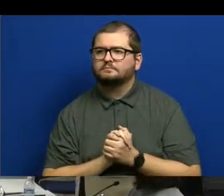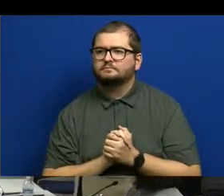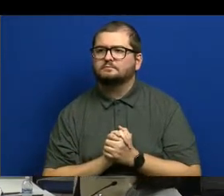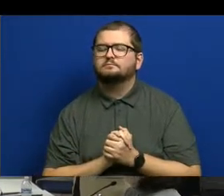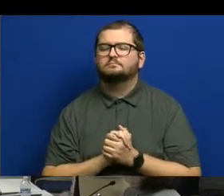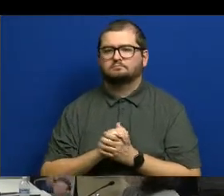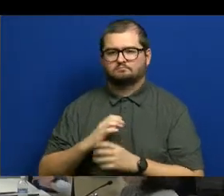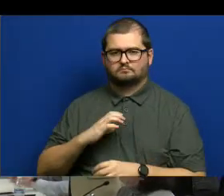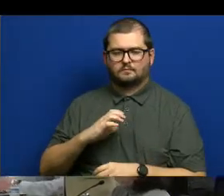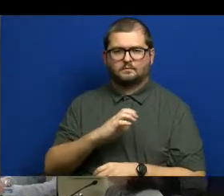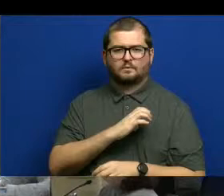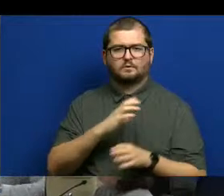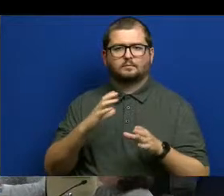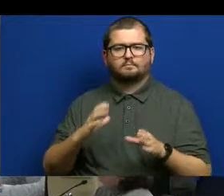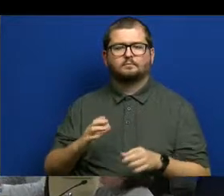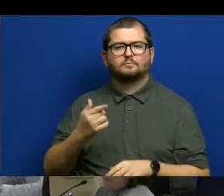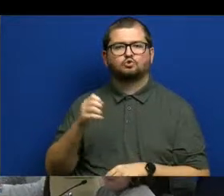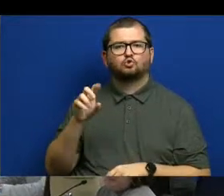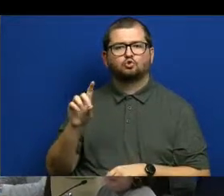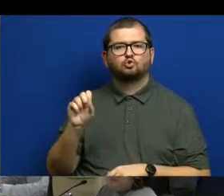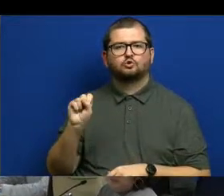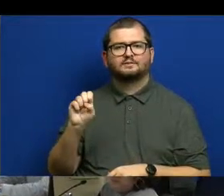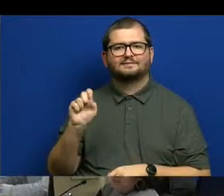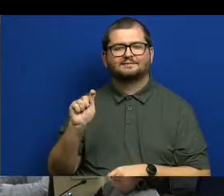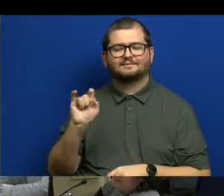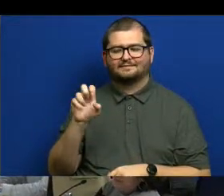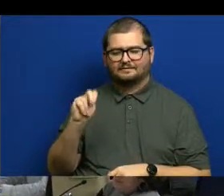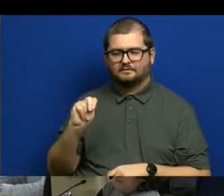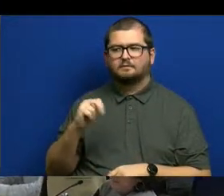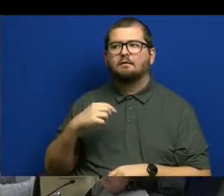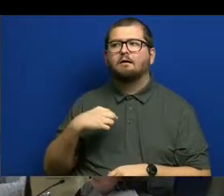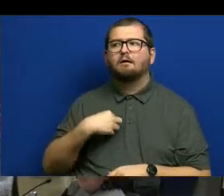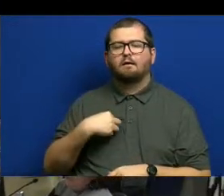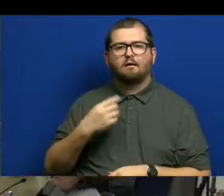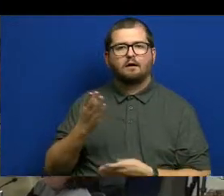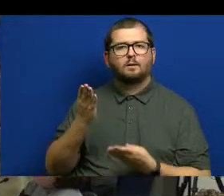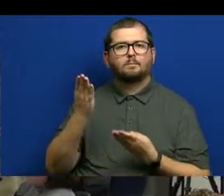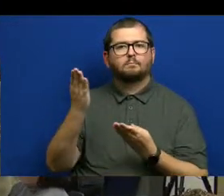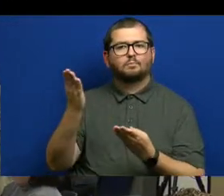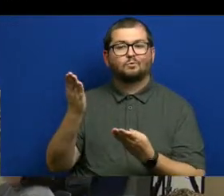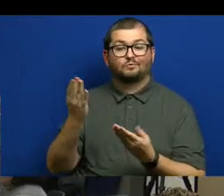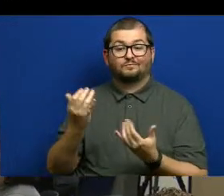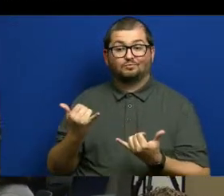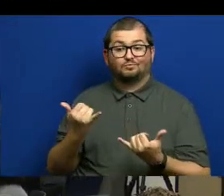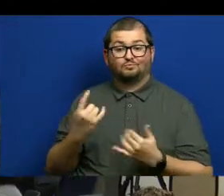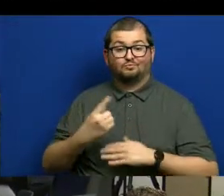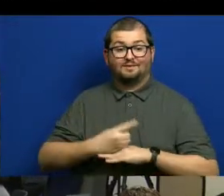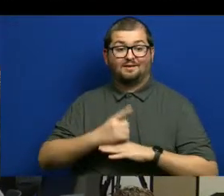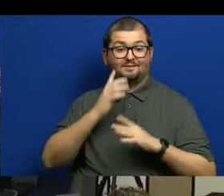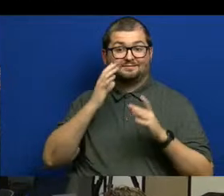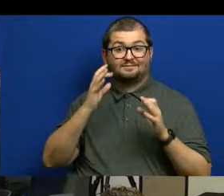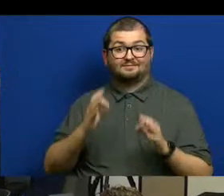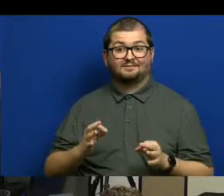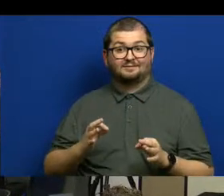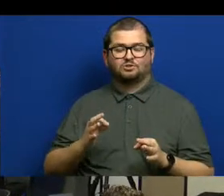This is Commissioner Goodstein. I move that we table today's decision